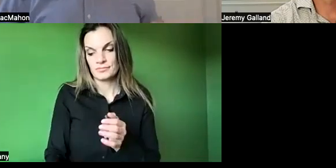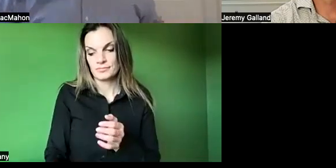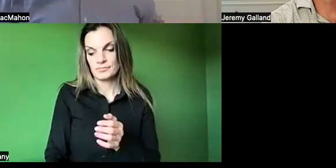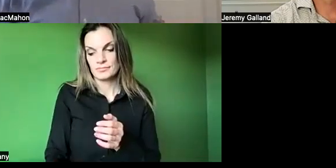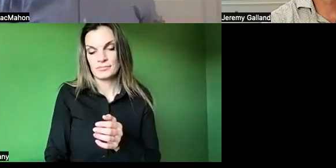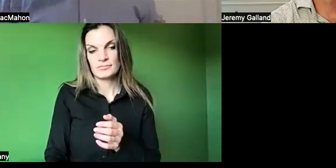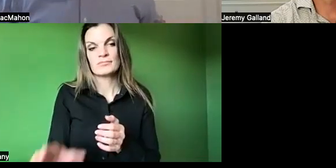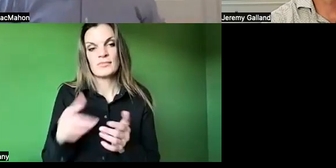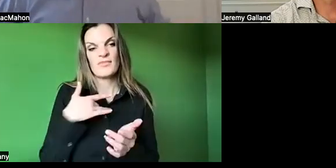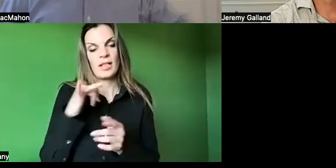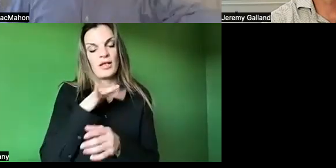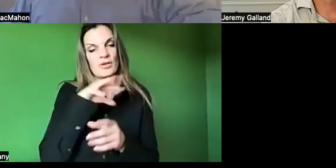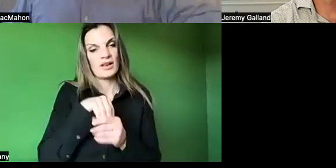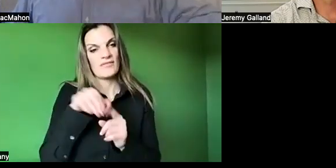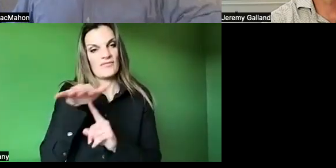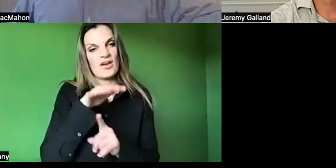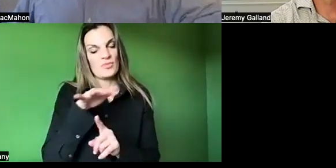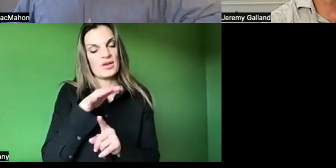feel like they're in an environment for learning.